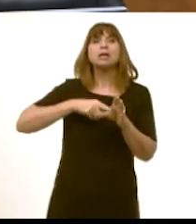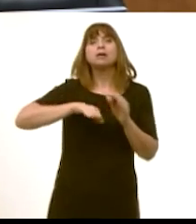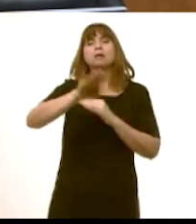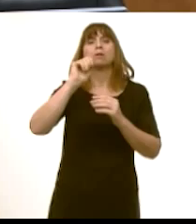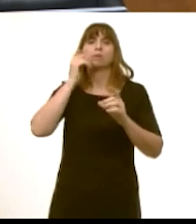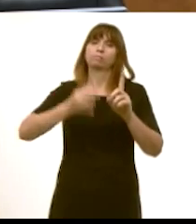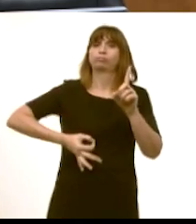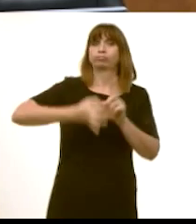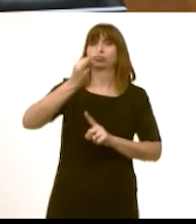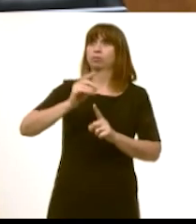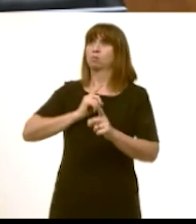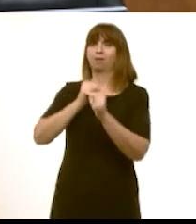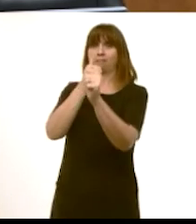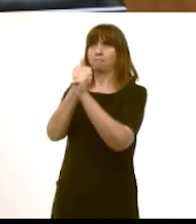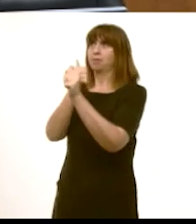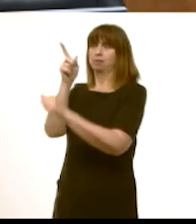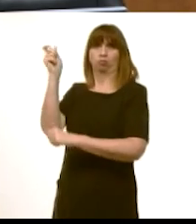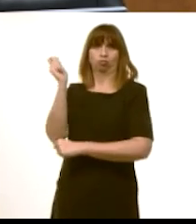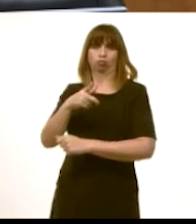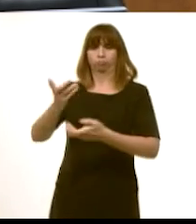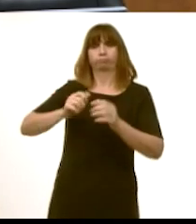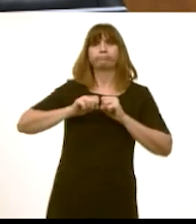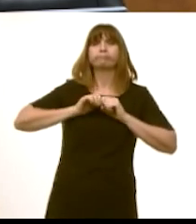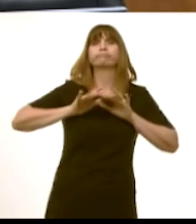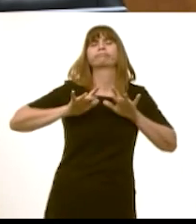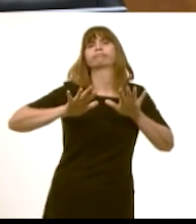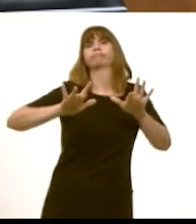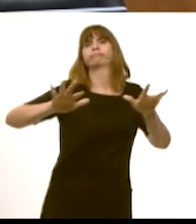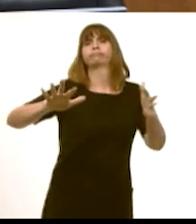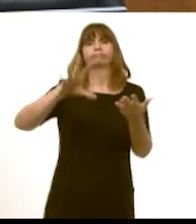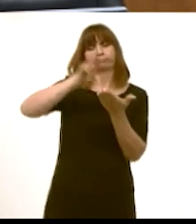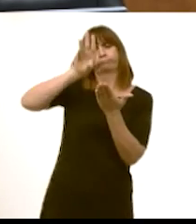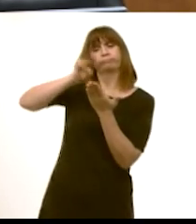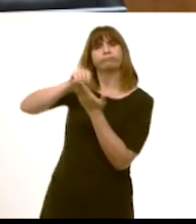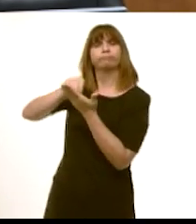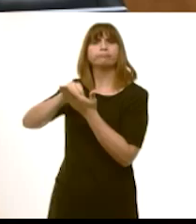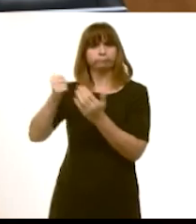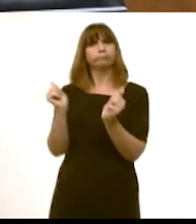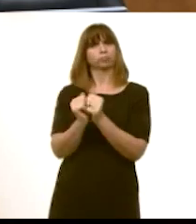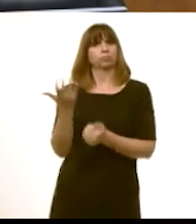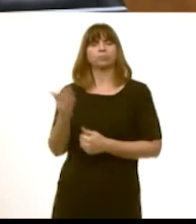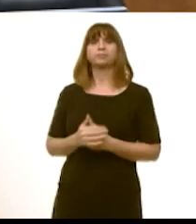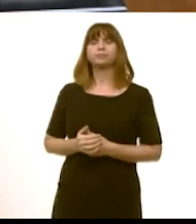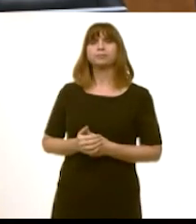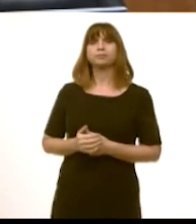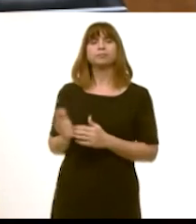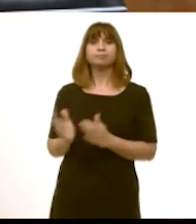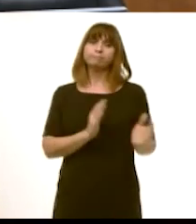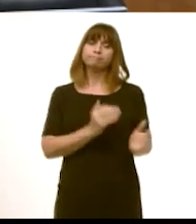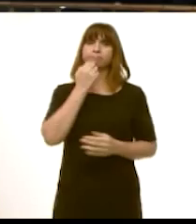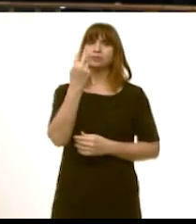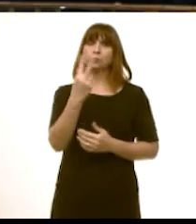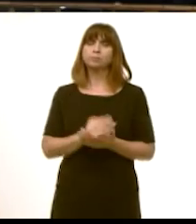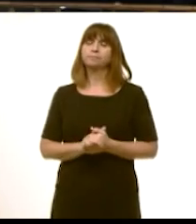expect providers to ensure that services are rolled out across the whole of Wales in an acceptable manner. Question 2, Christine